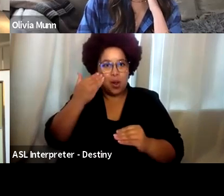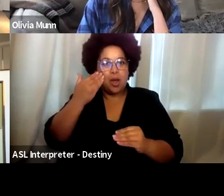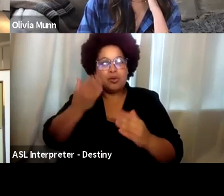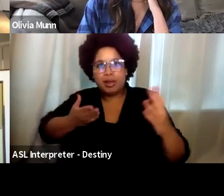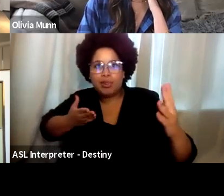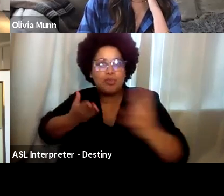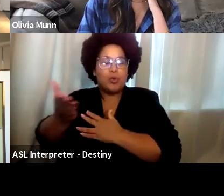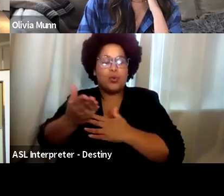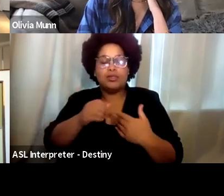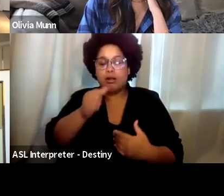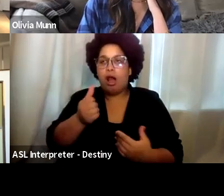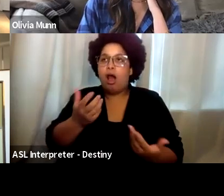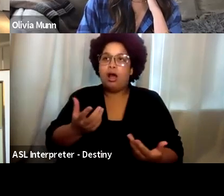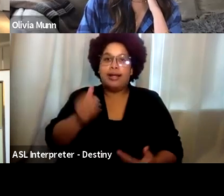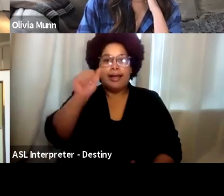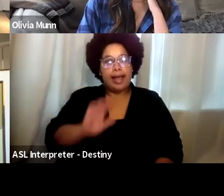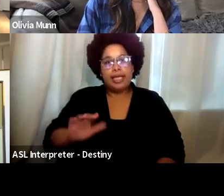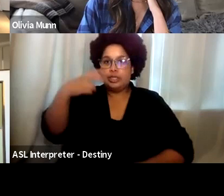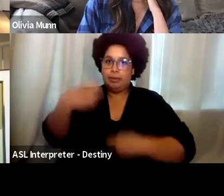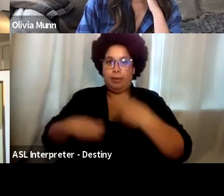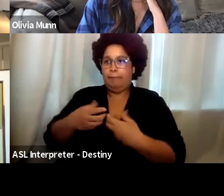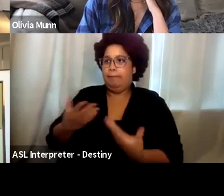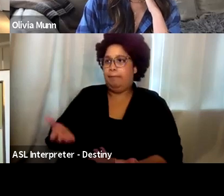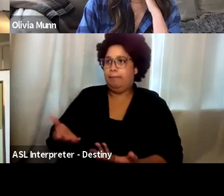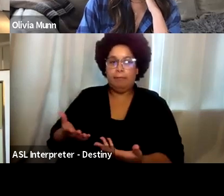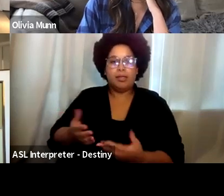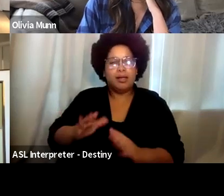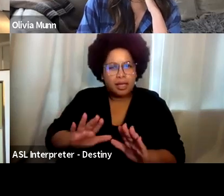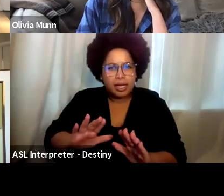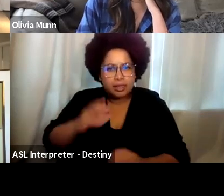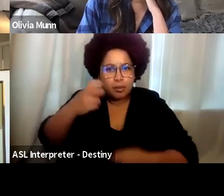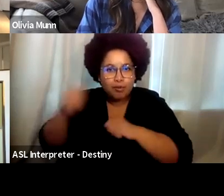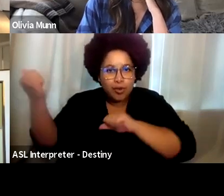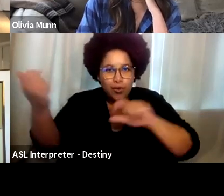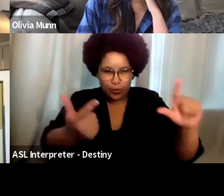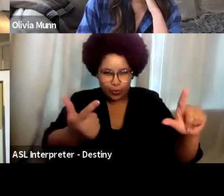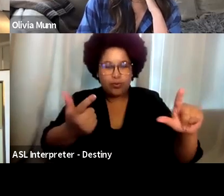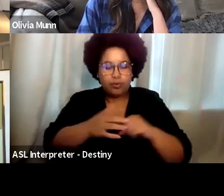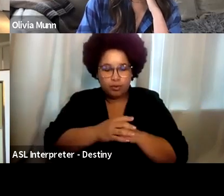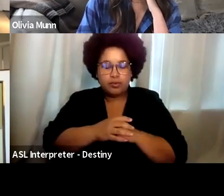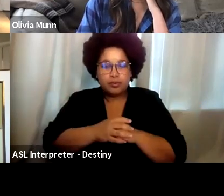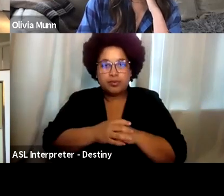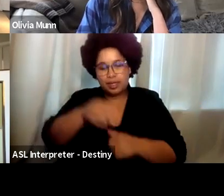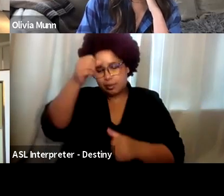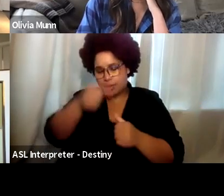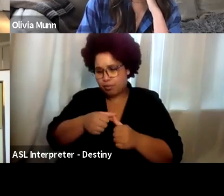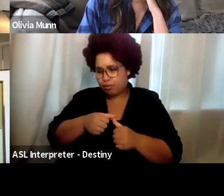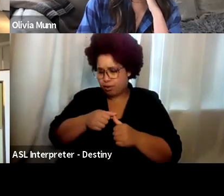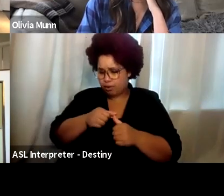through, that it's not just an Asian American problem, it's a problem for all of us. And I remember, this must have been at